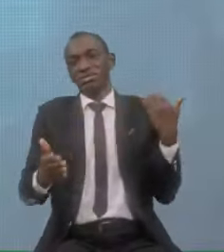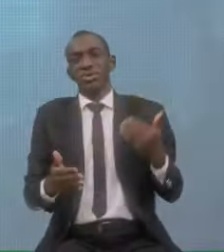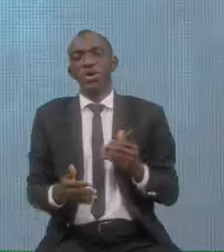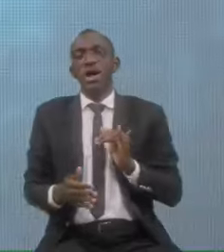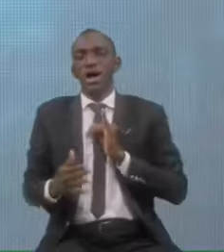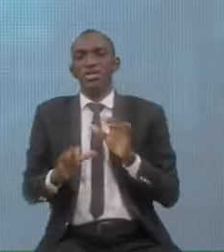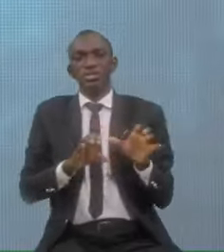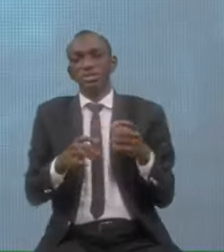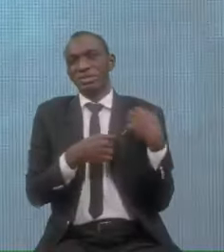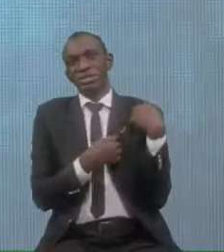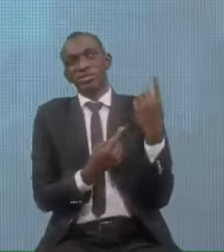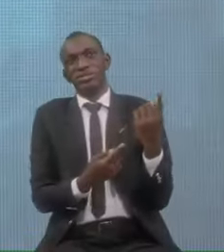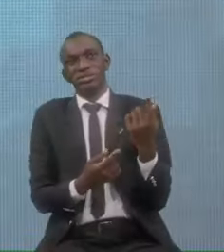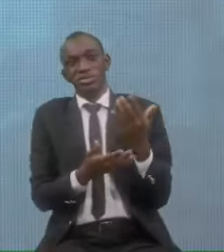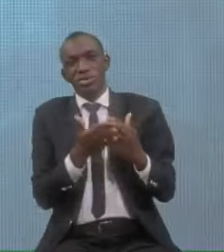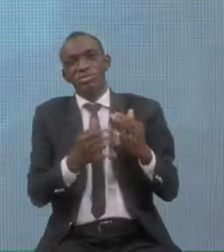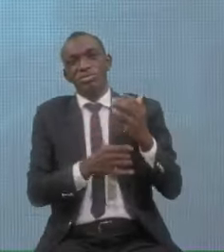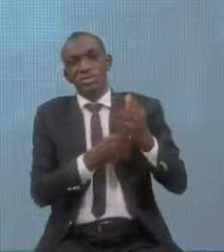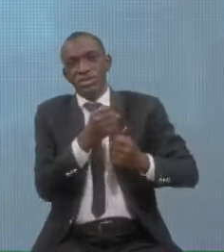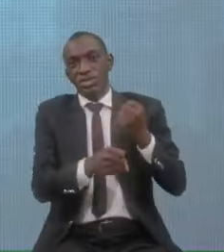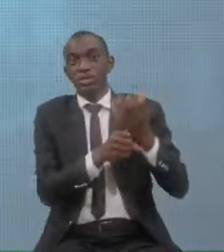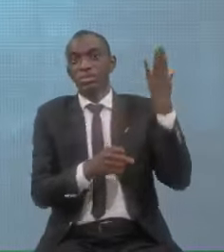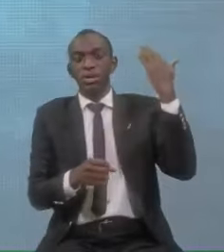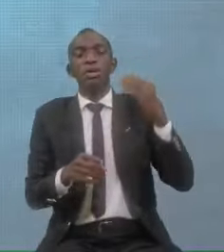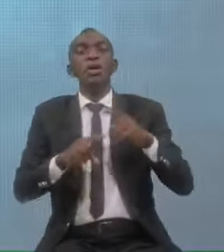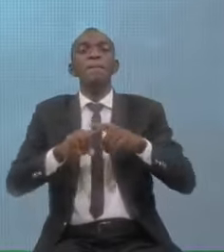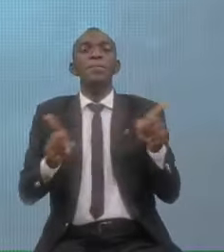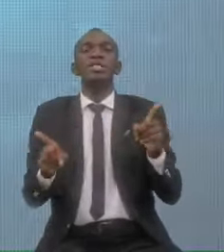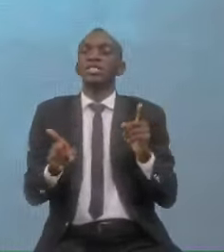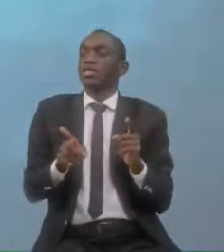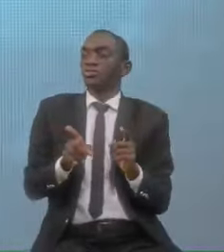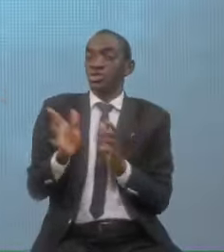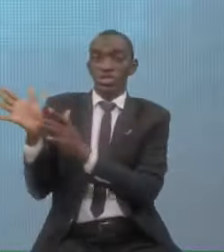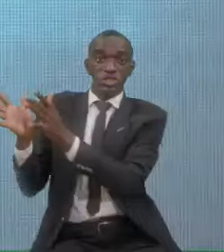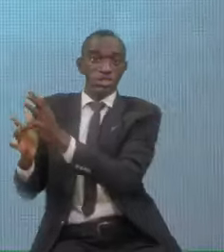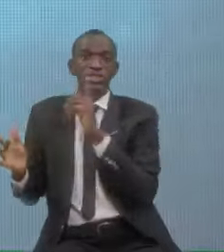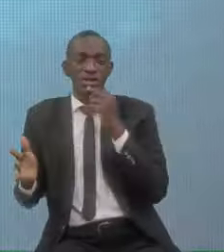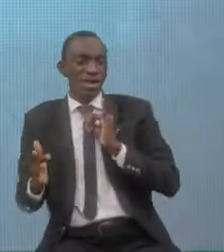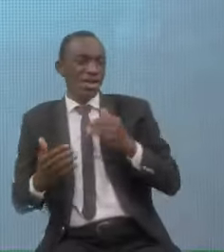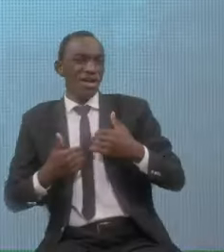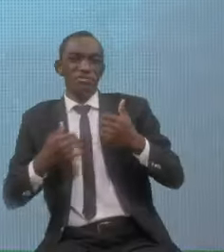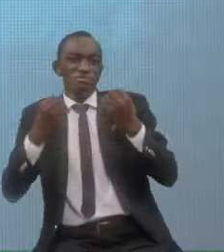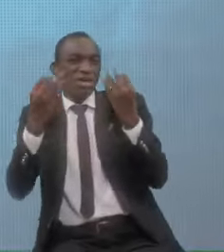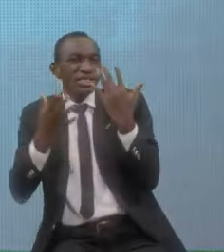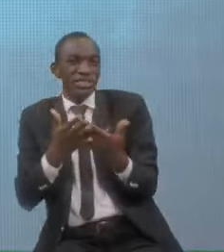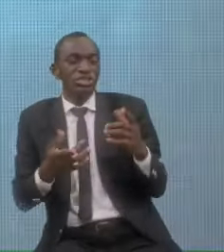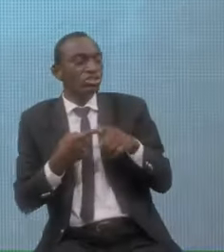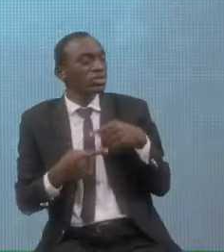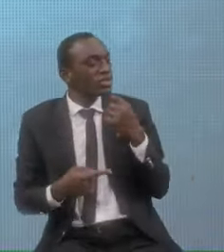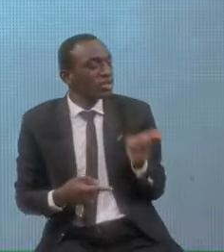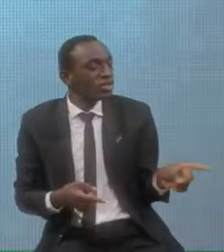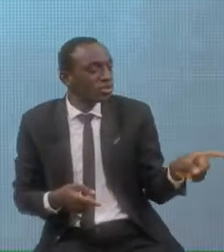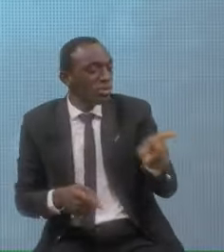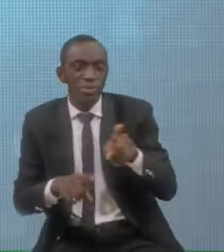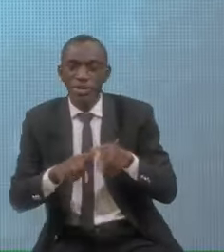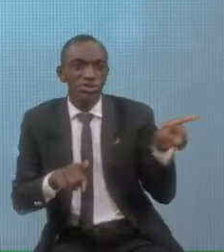years, but it says, I have yet many things to say unto you. But ye cannot bear